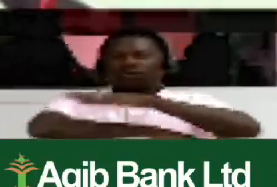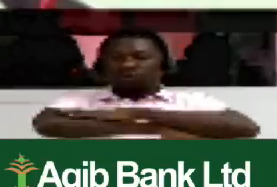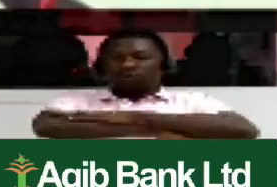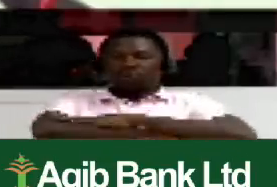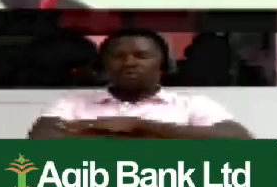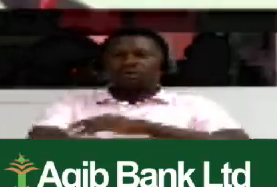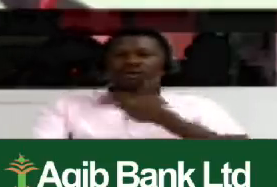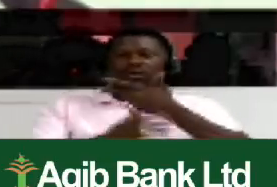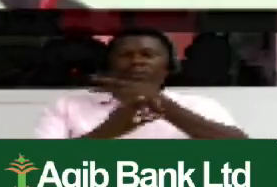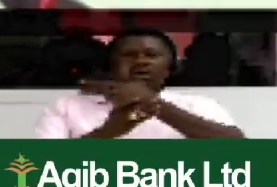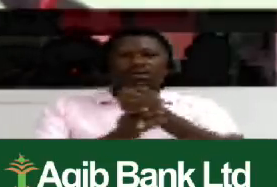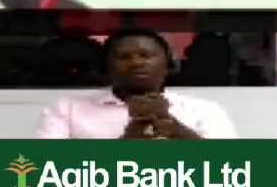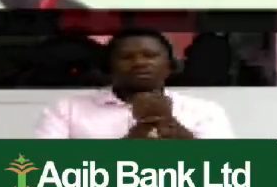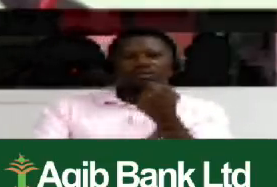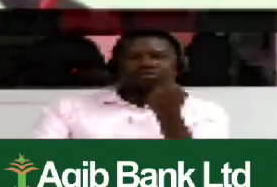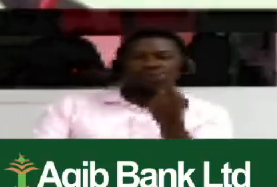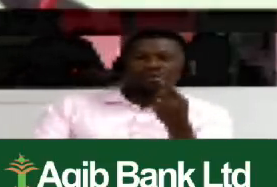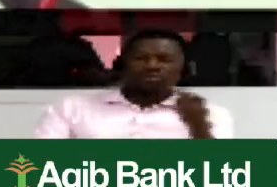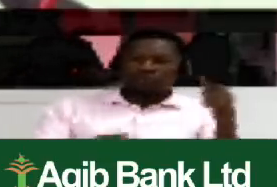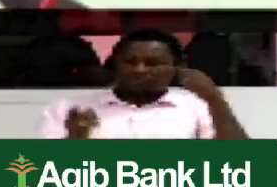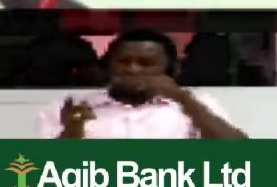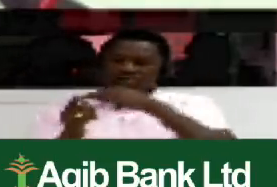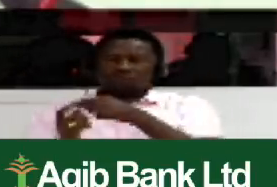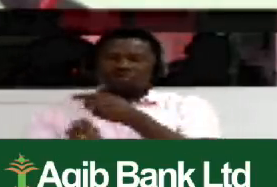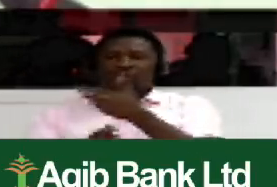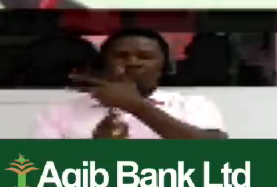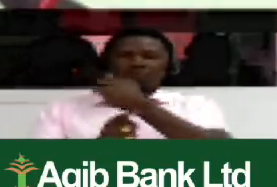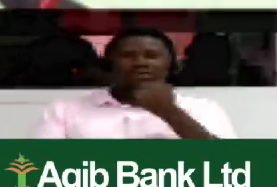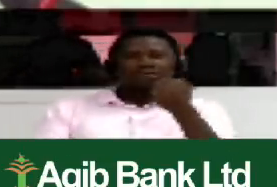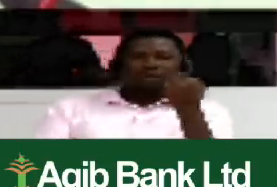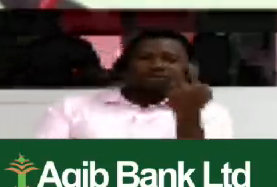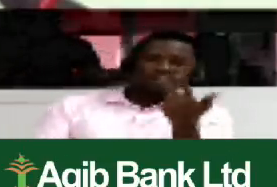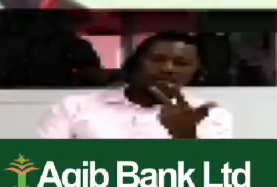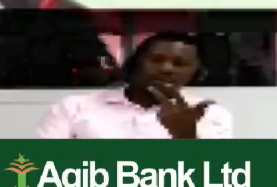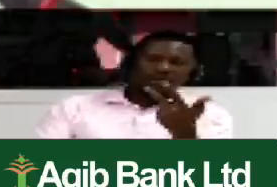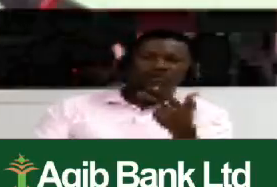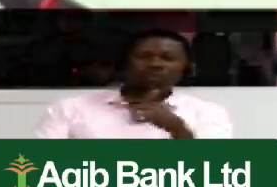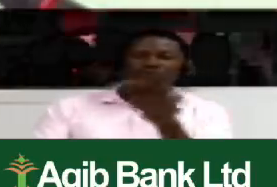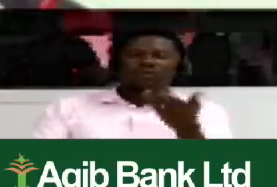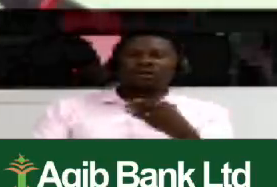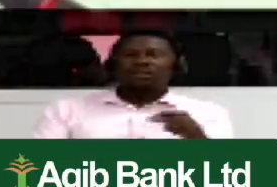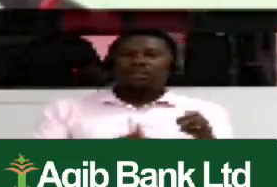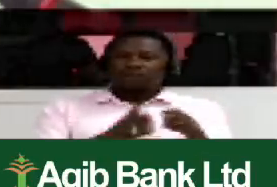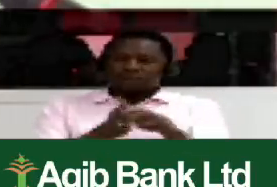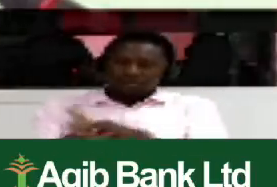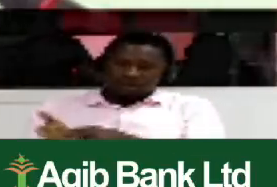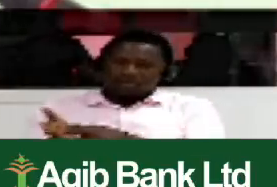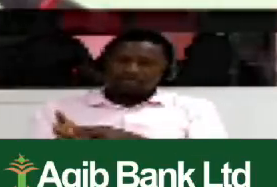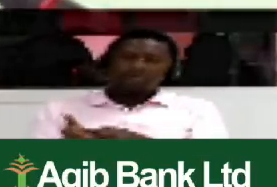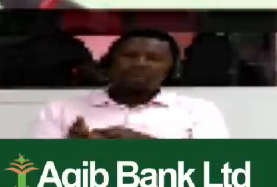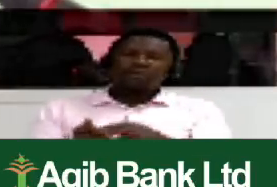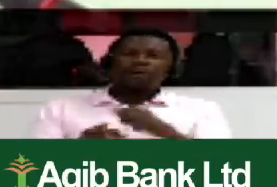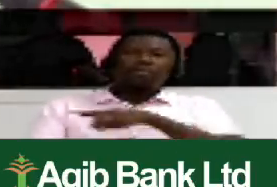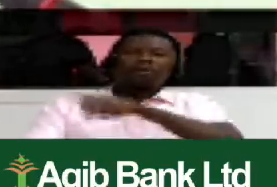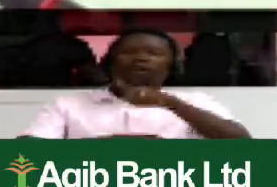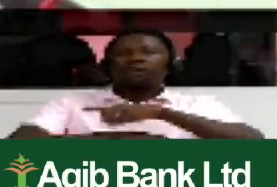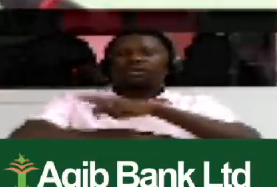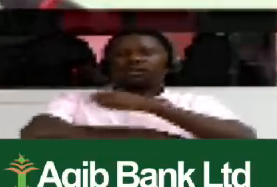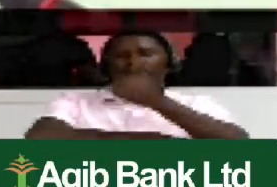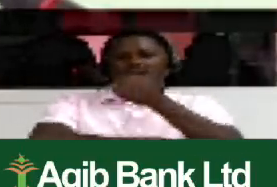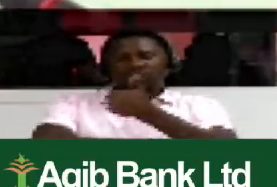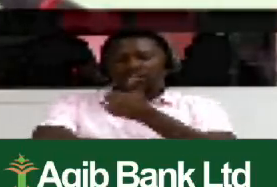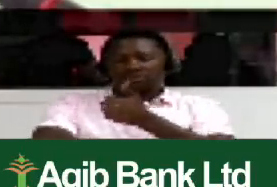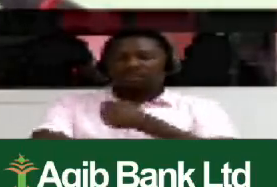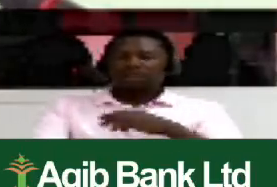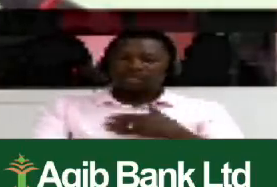to 88, where I sat to the common entrance exams, and then had admission